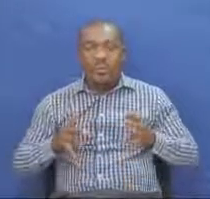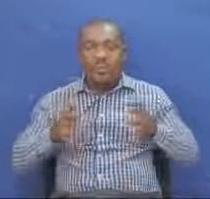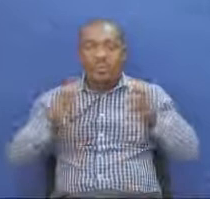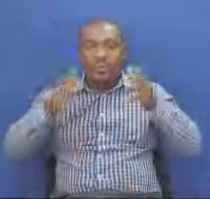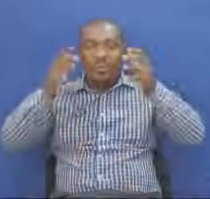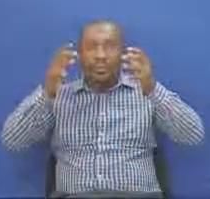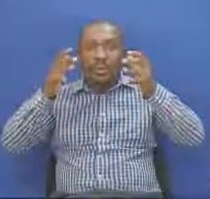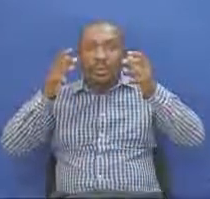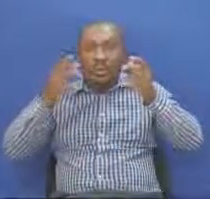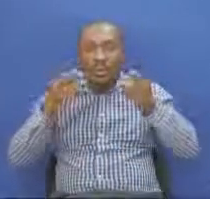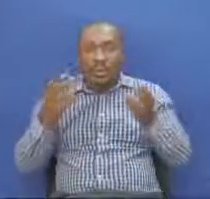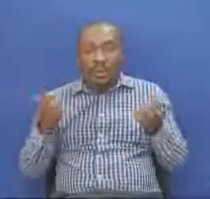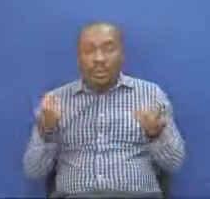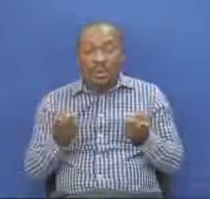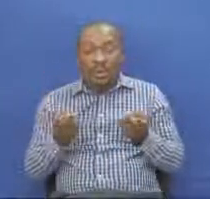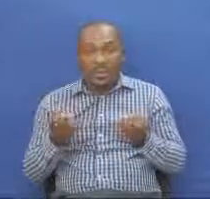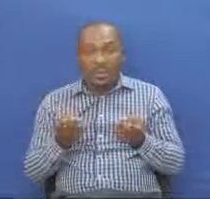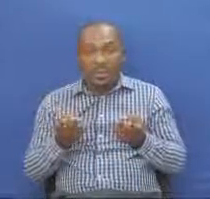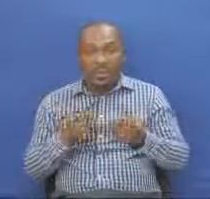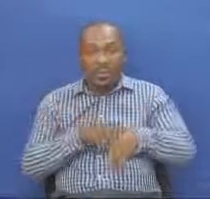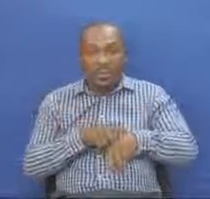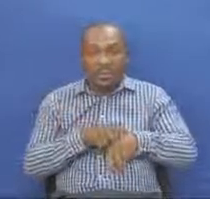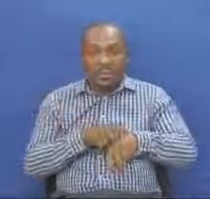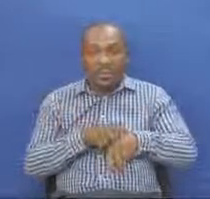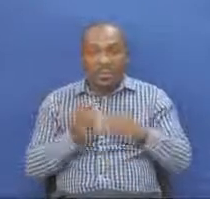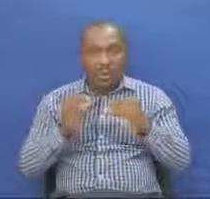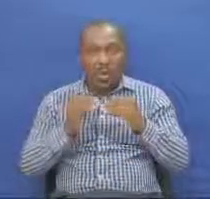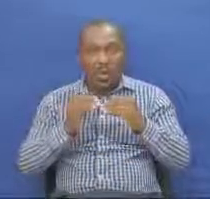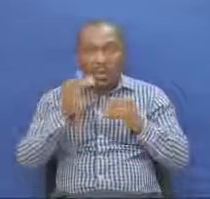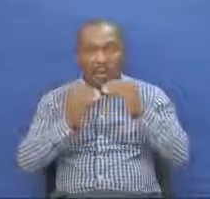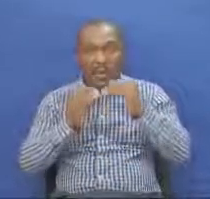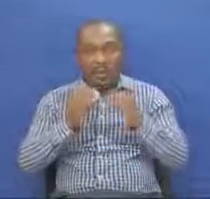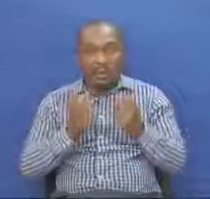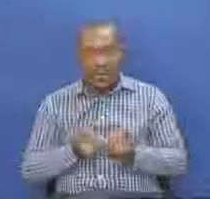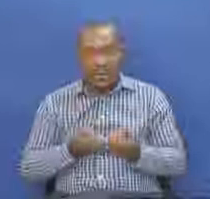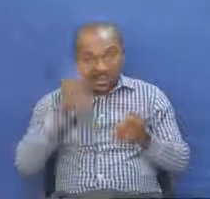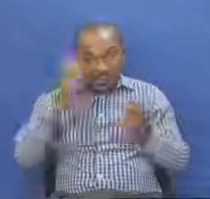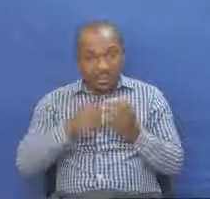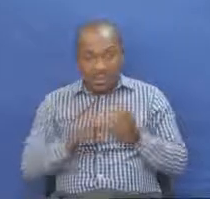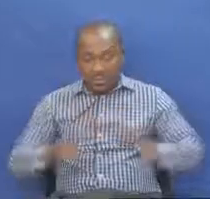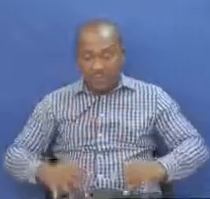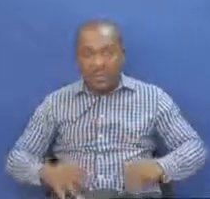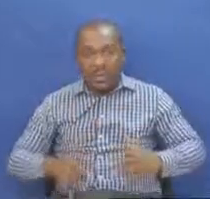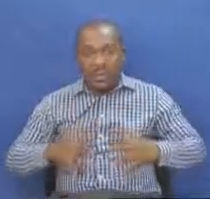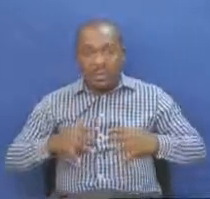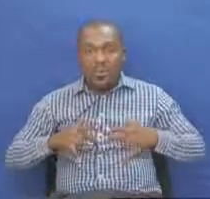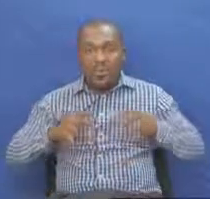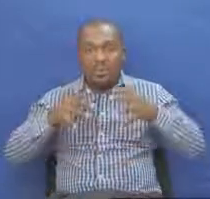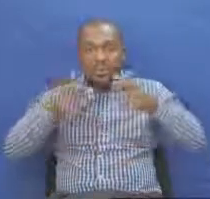body organs grow at the same rate. This takes place in fish.